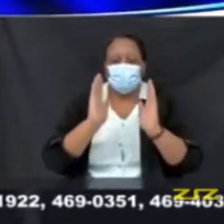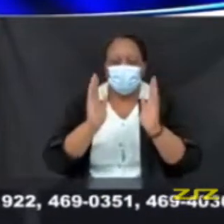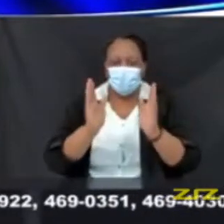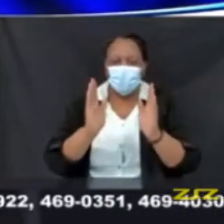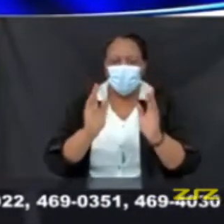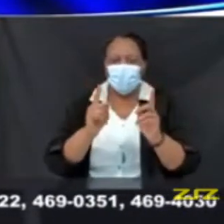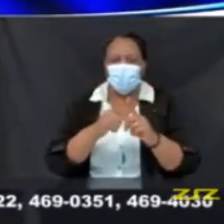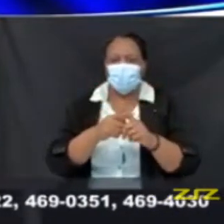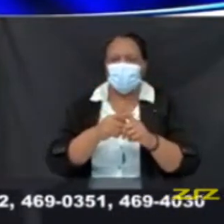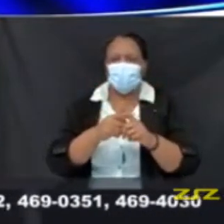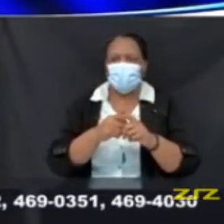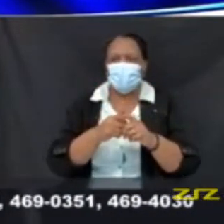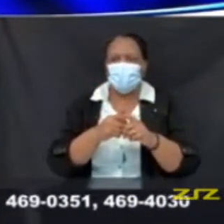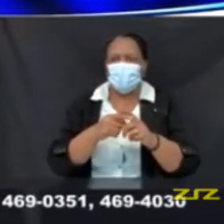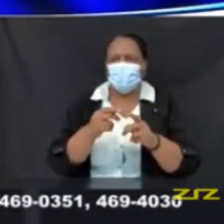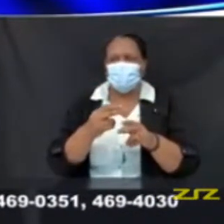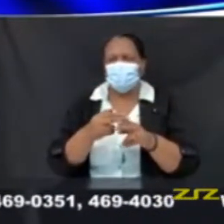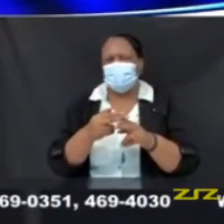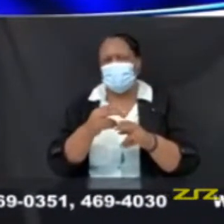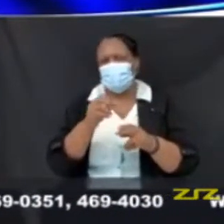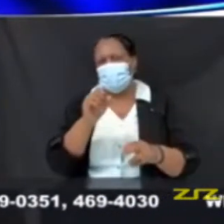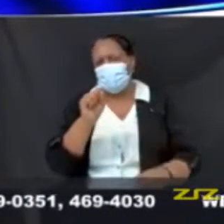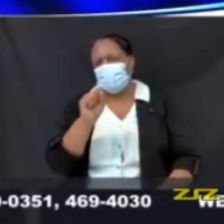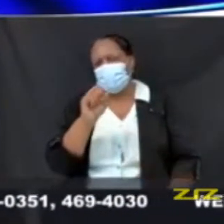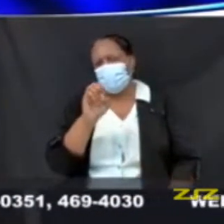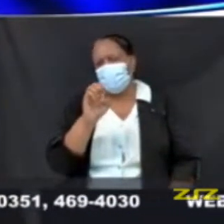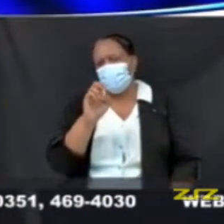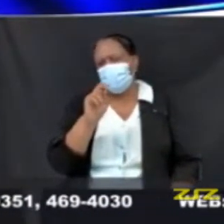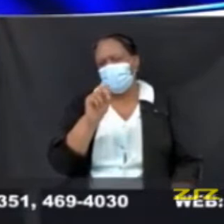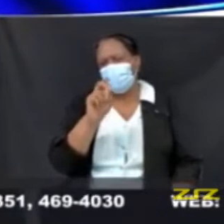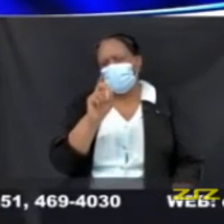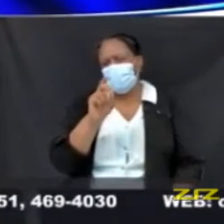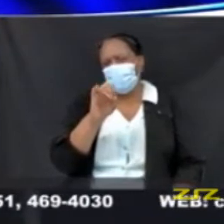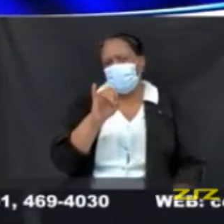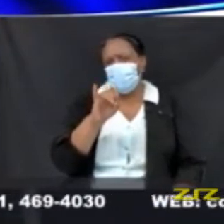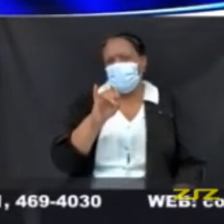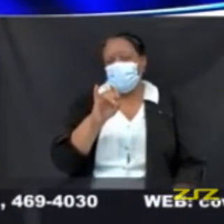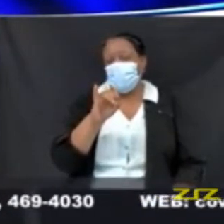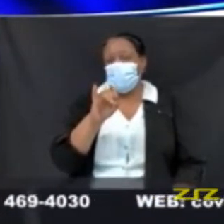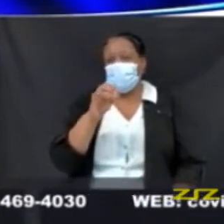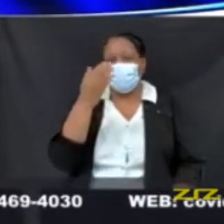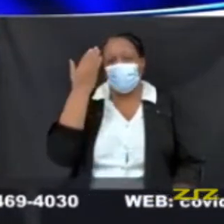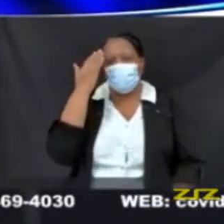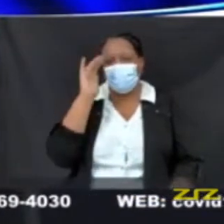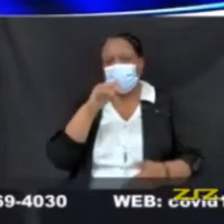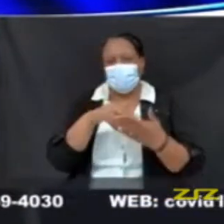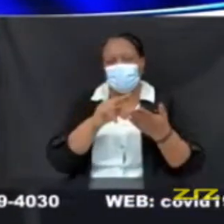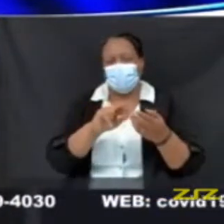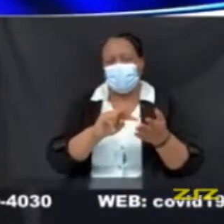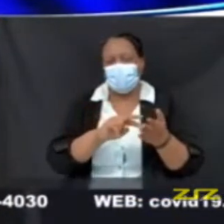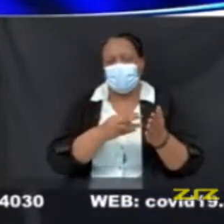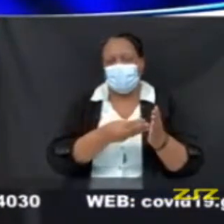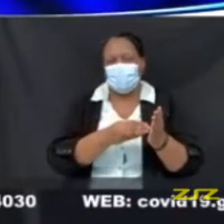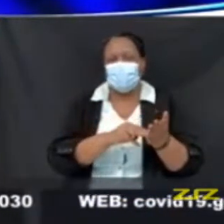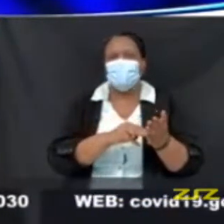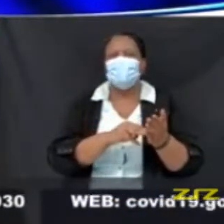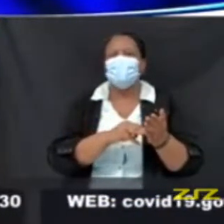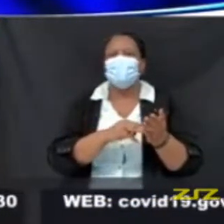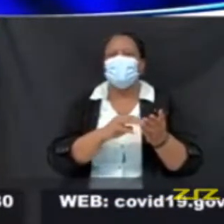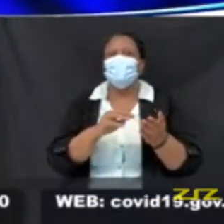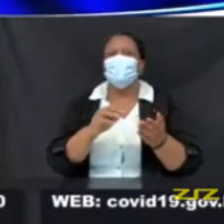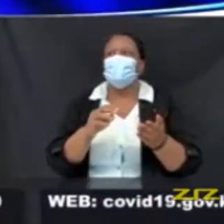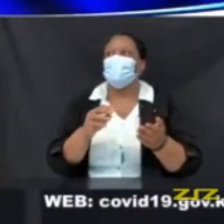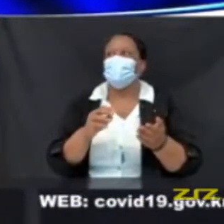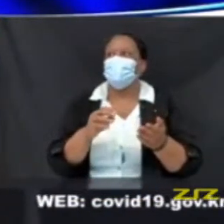the Sendai Framework, which is comprised of some 7 targets, lettered A through G, and 4 priorities